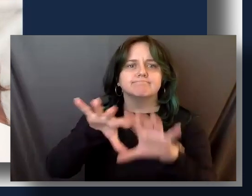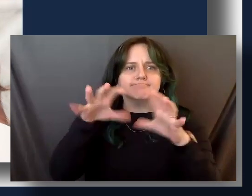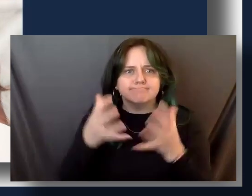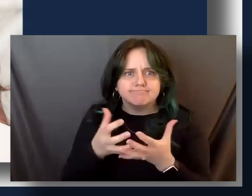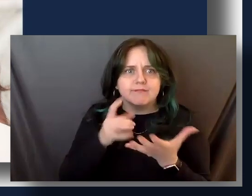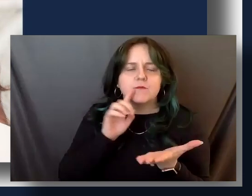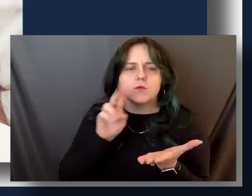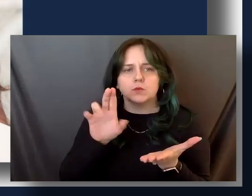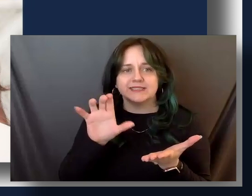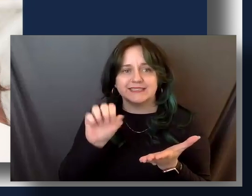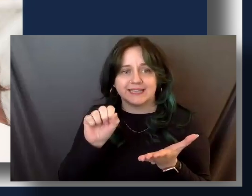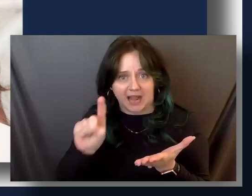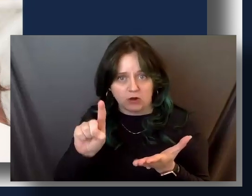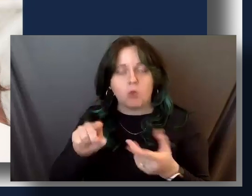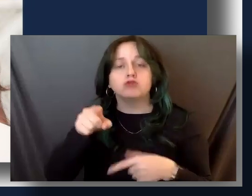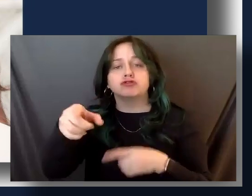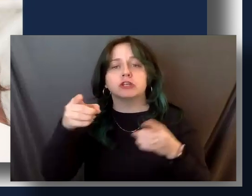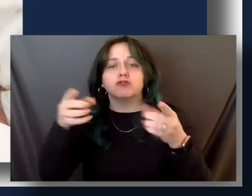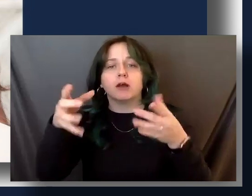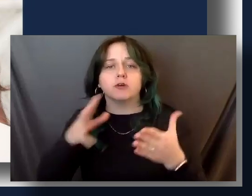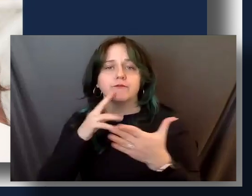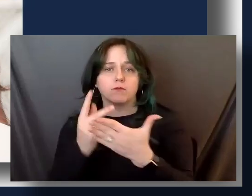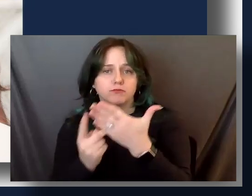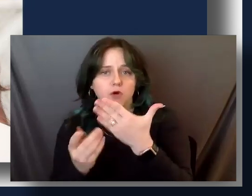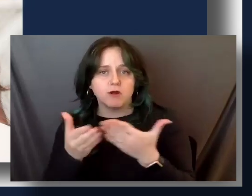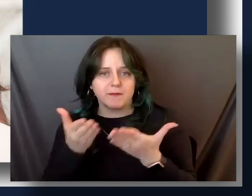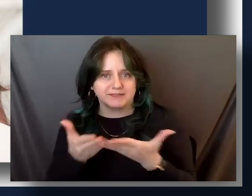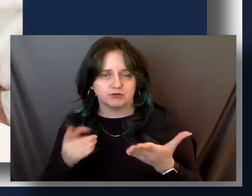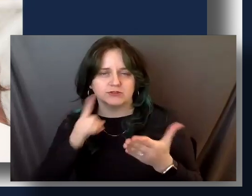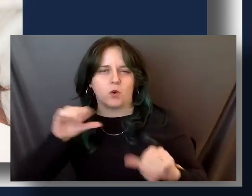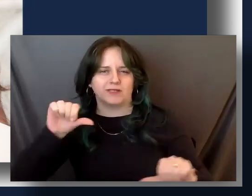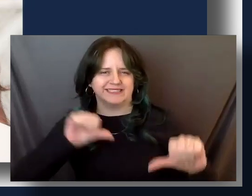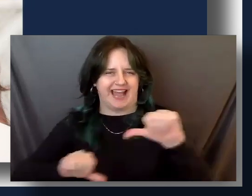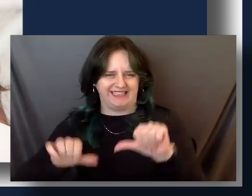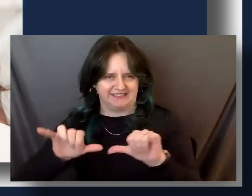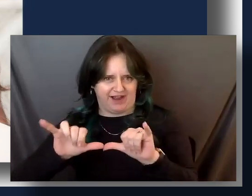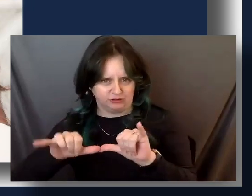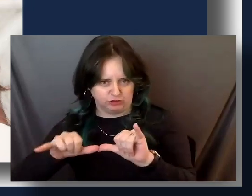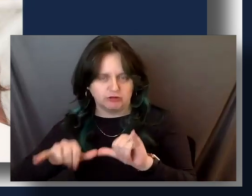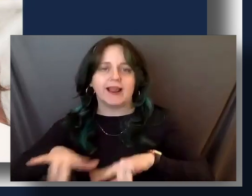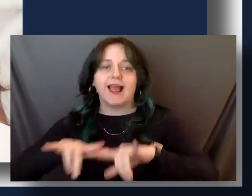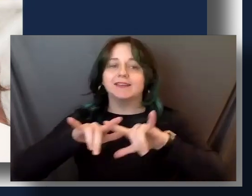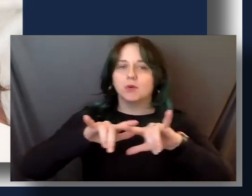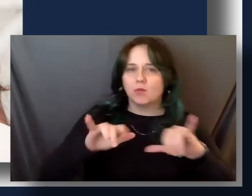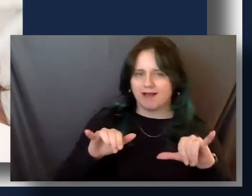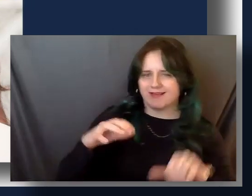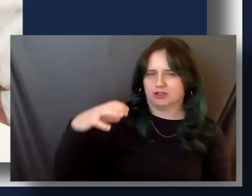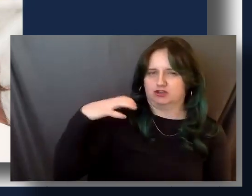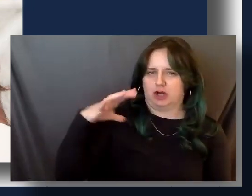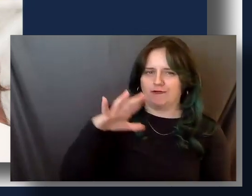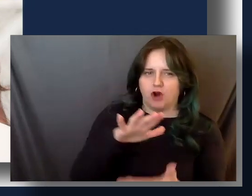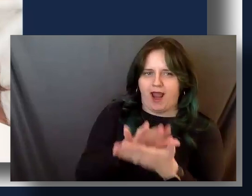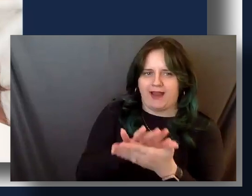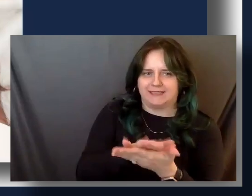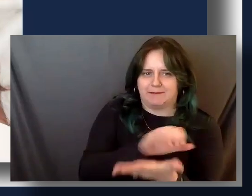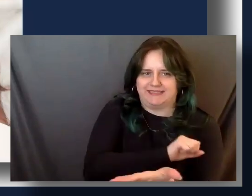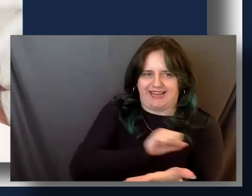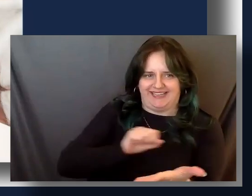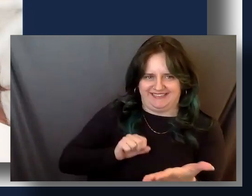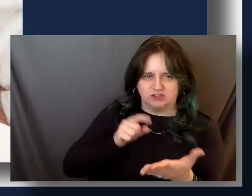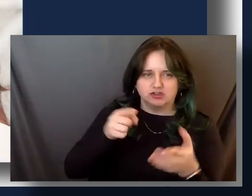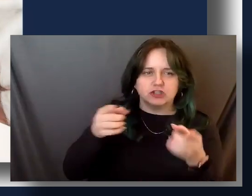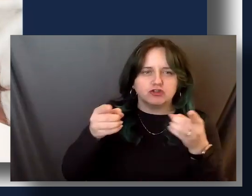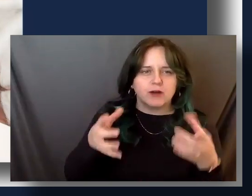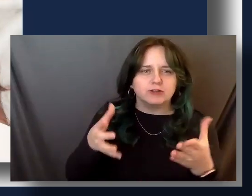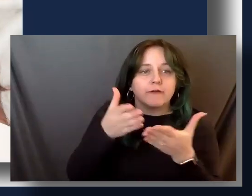for Resilient Materials and Systems, and director of the Program in Materials Science and Engineering, as well as